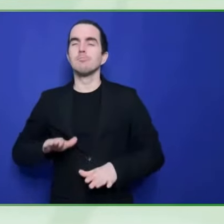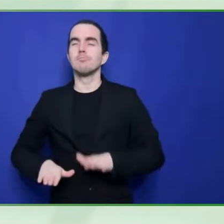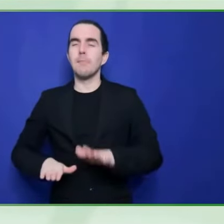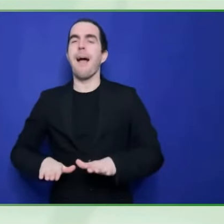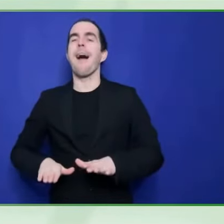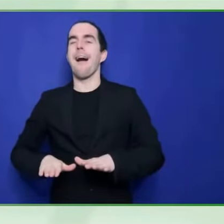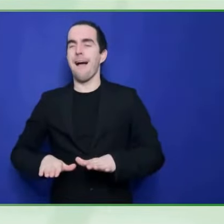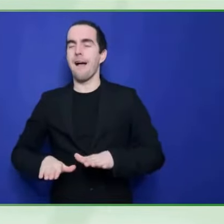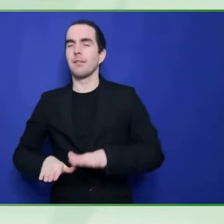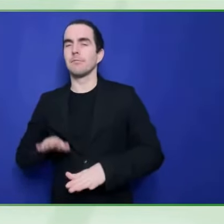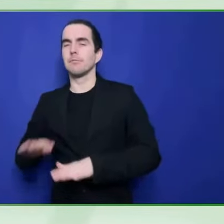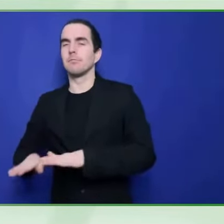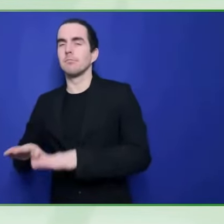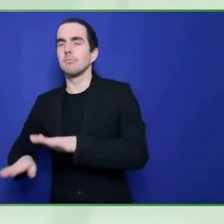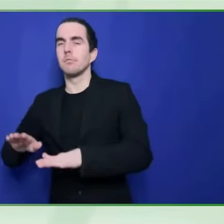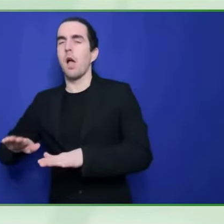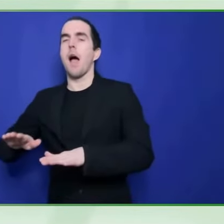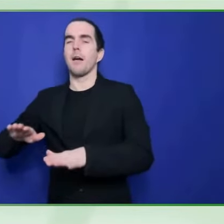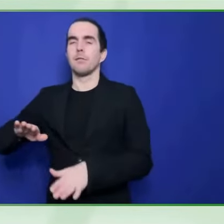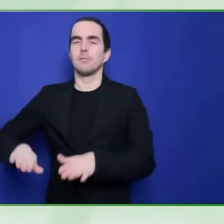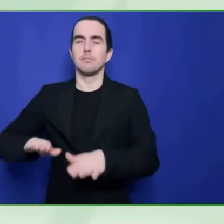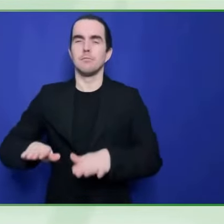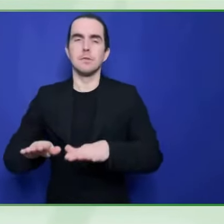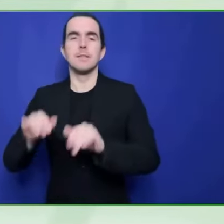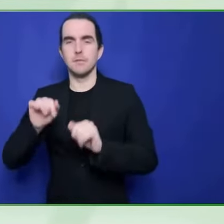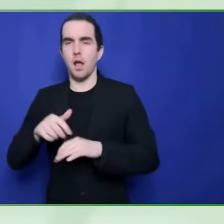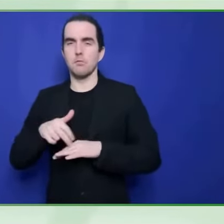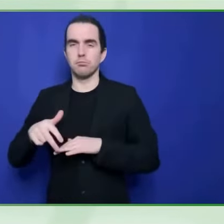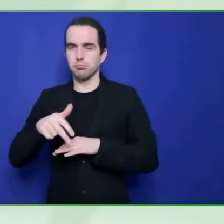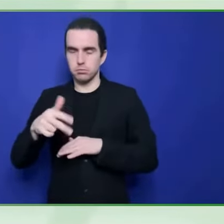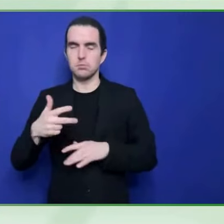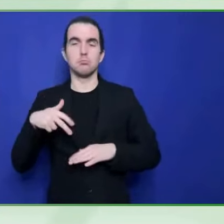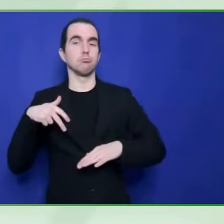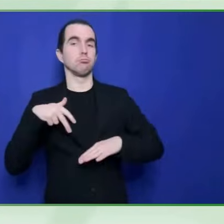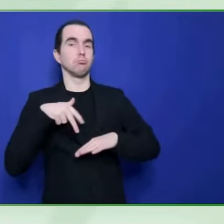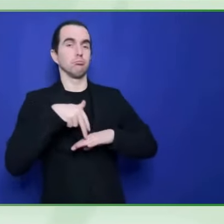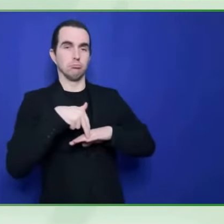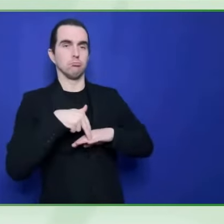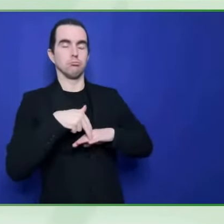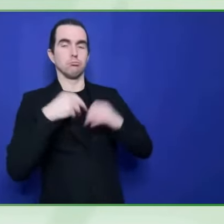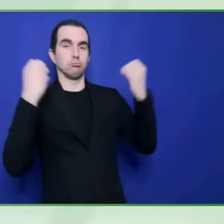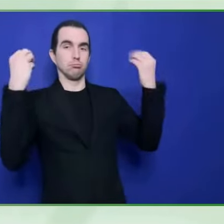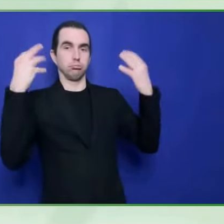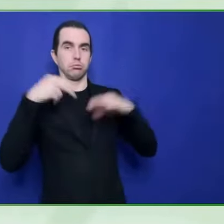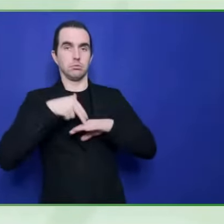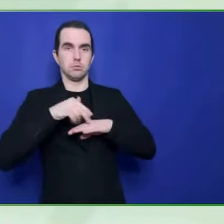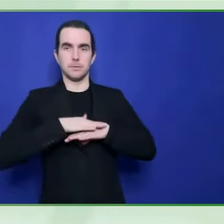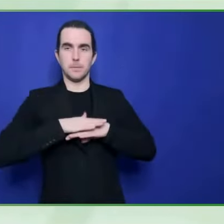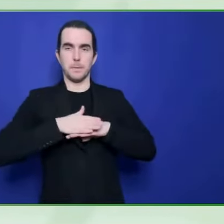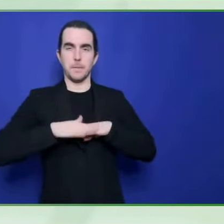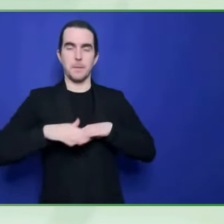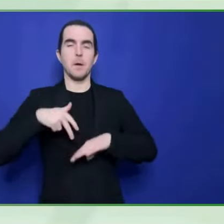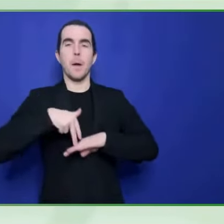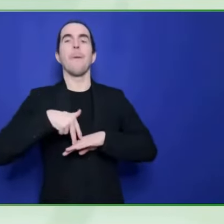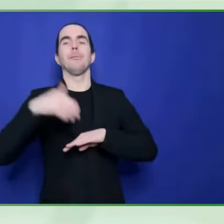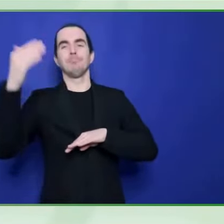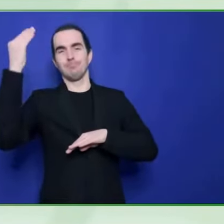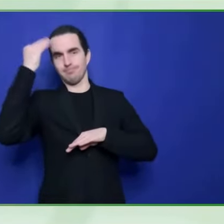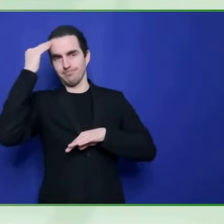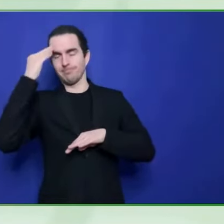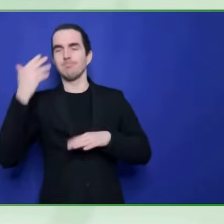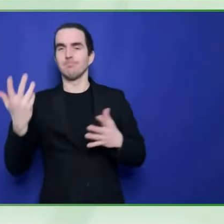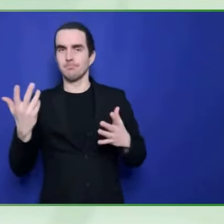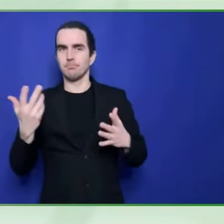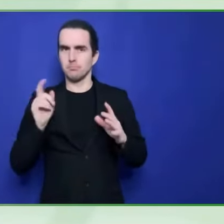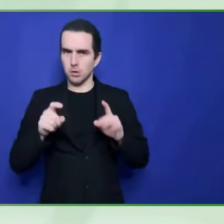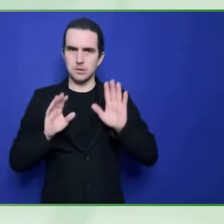So what is being shown on the screen is kind of a screenshot of AccessMap. Specifically, the visual metaphors here